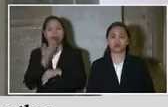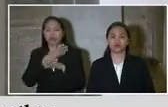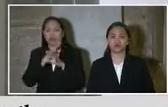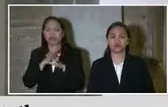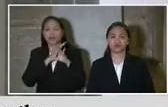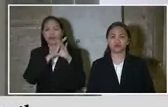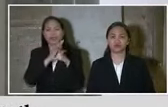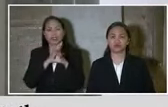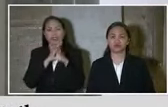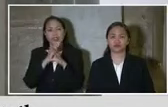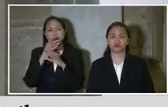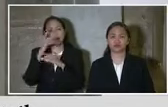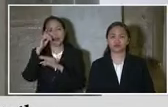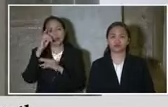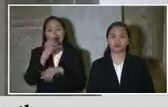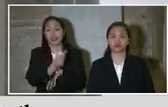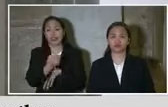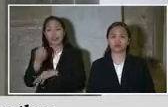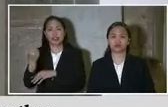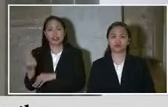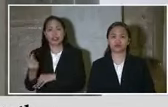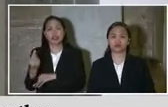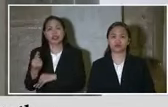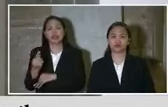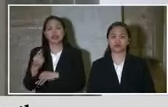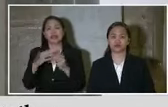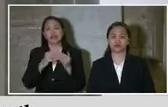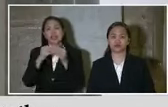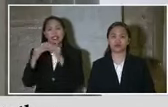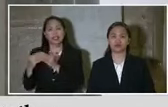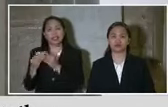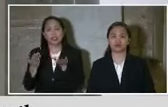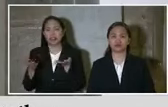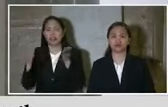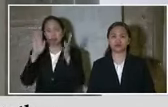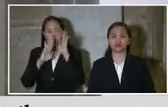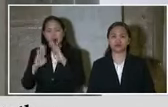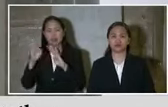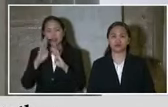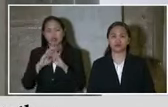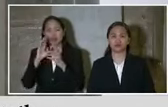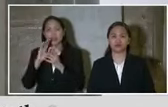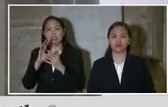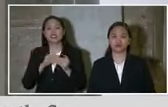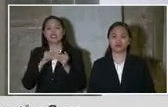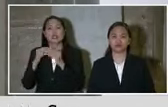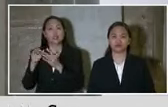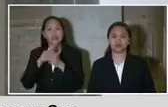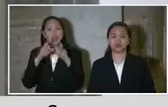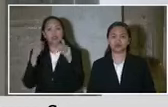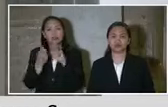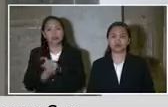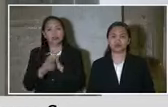compassion for each other see us through this crisis and lead us to conversion and